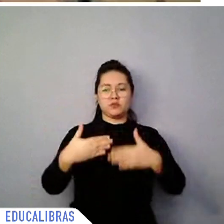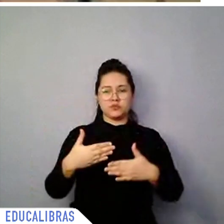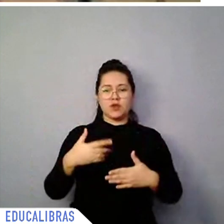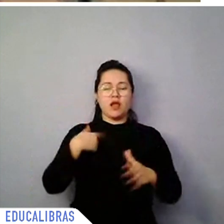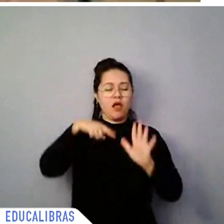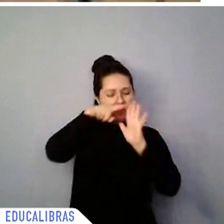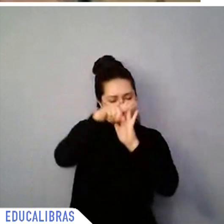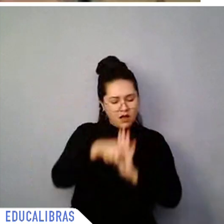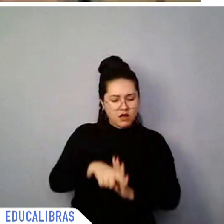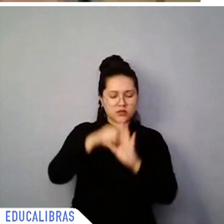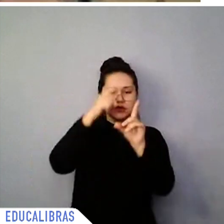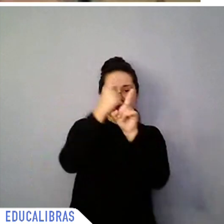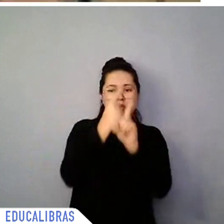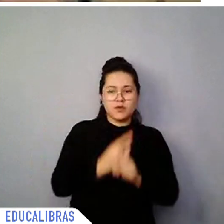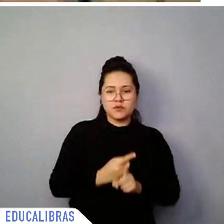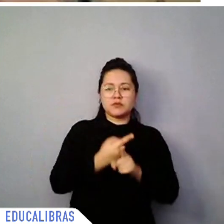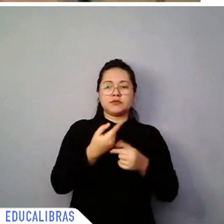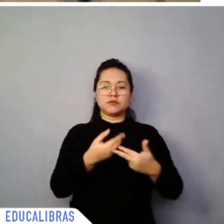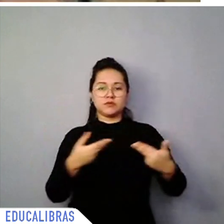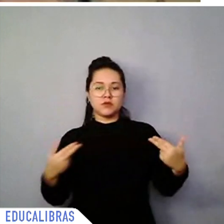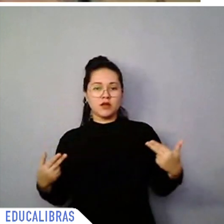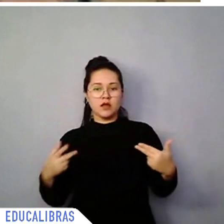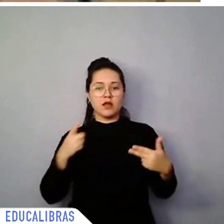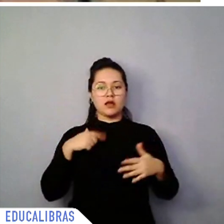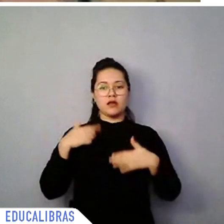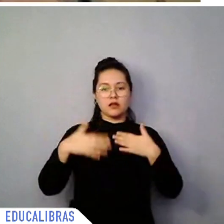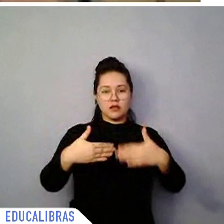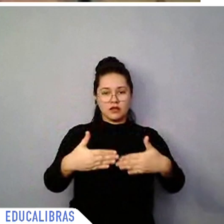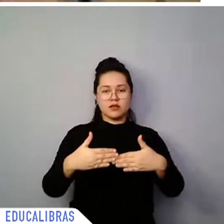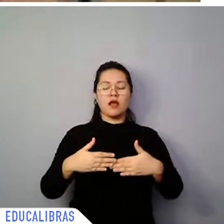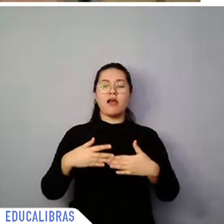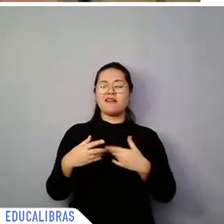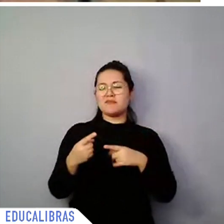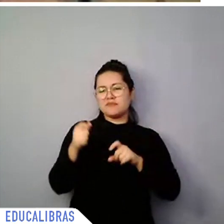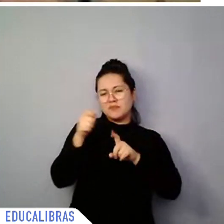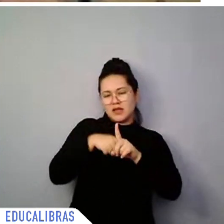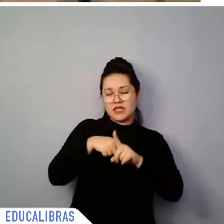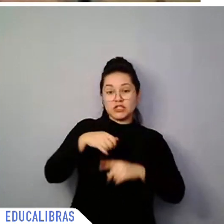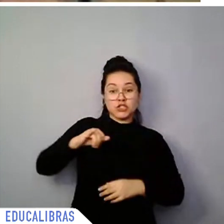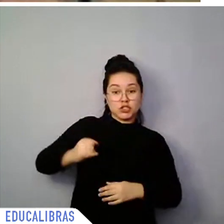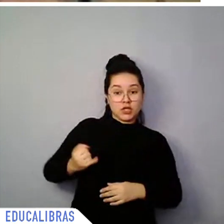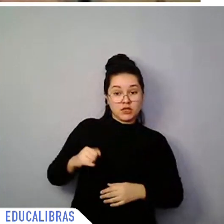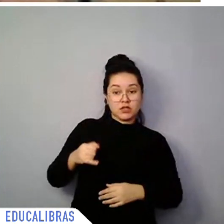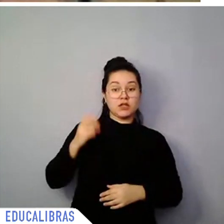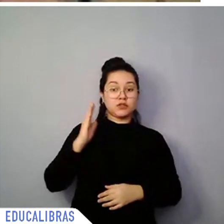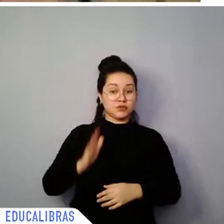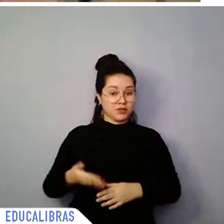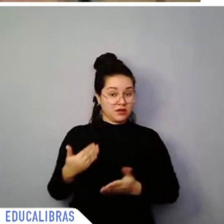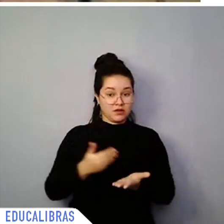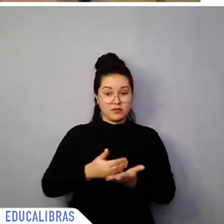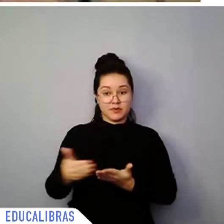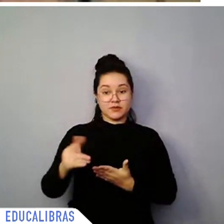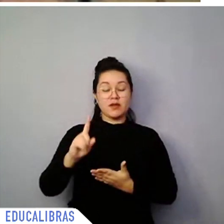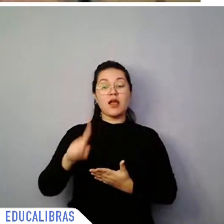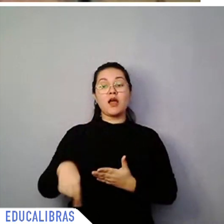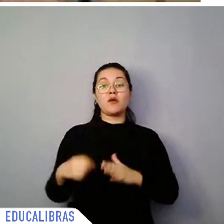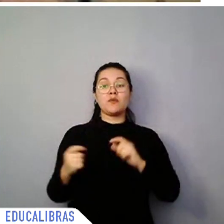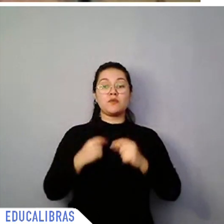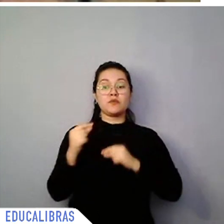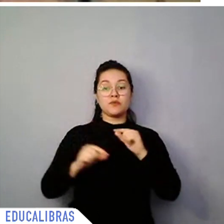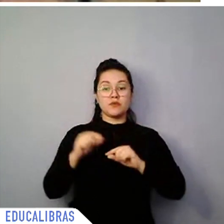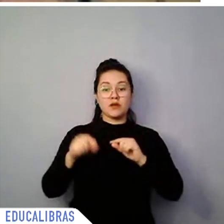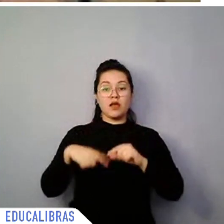Vaccine has also proven that, and we are trying to fight to save lives